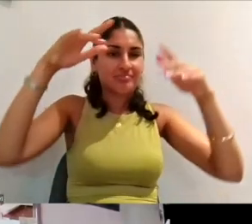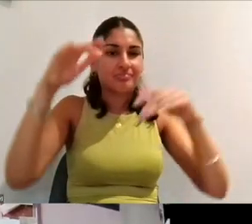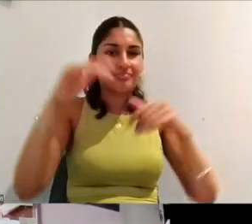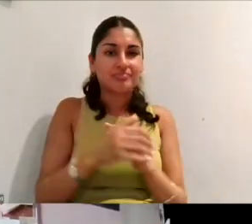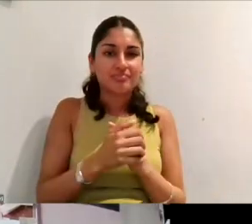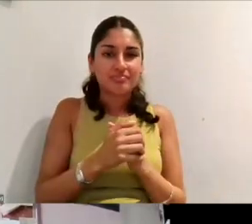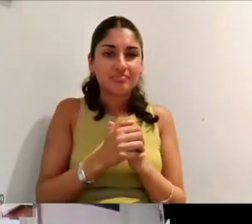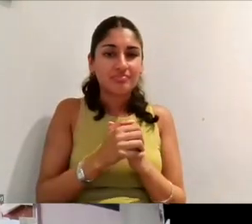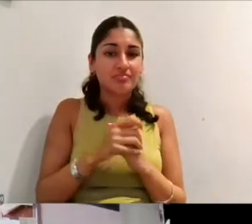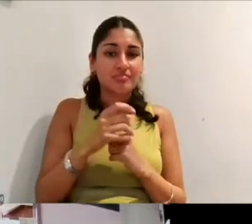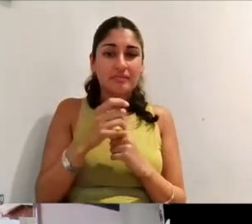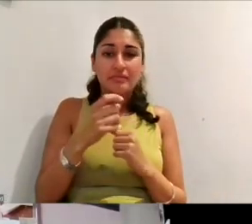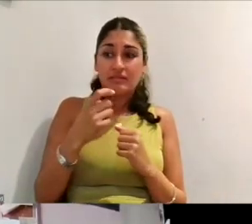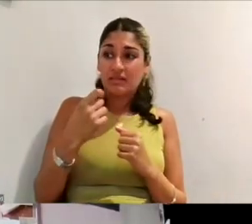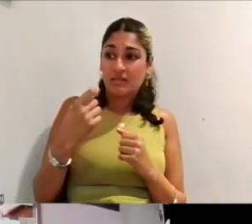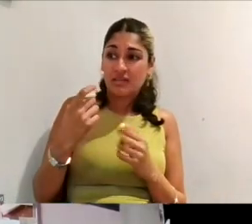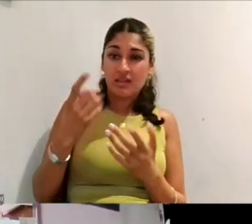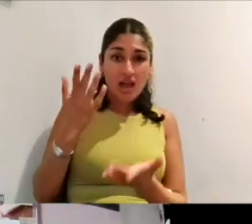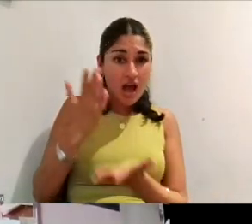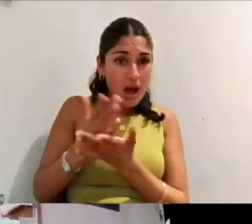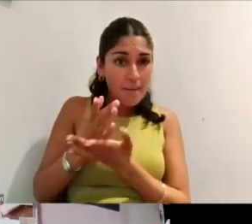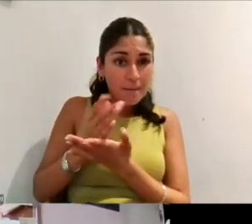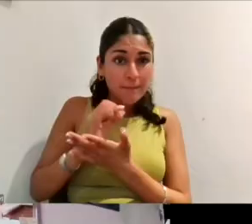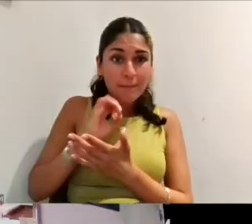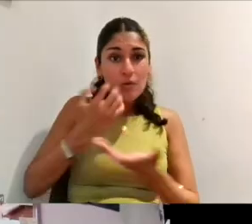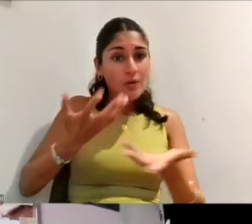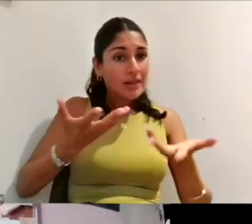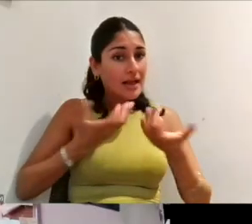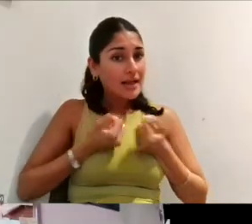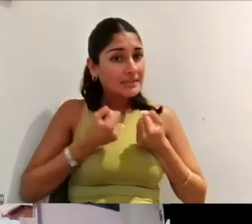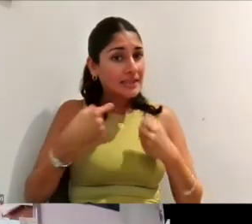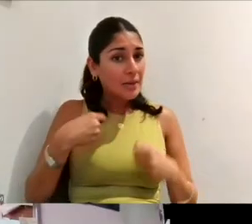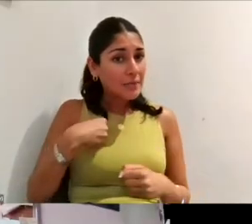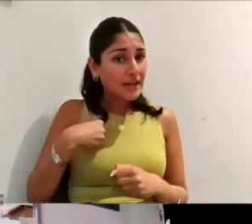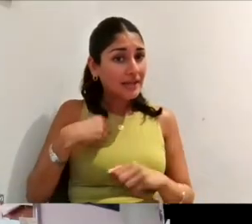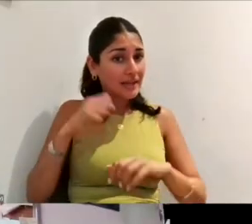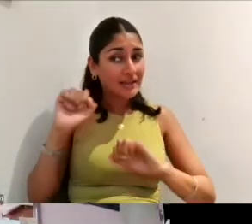accept me as a wife? Maybe as a sacrifice?